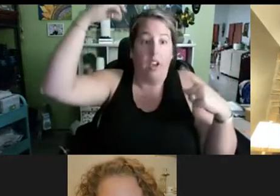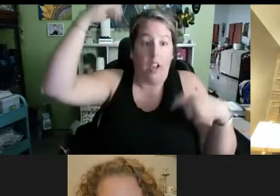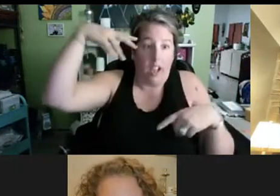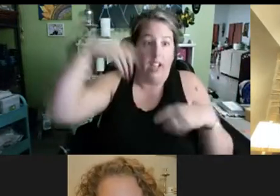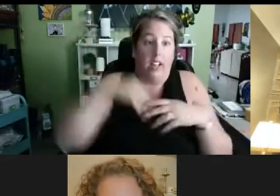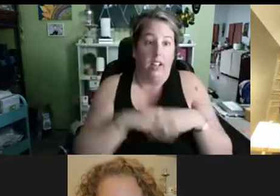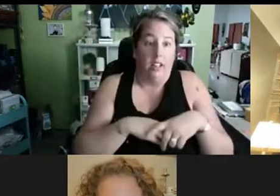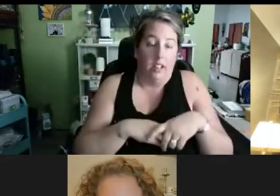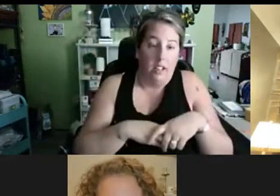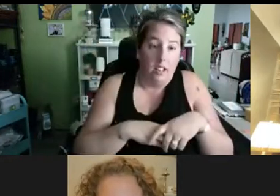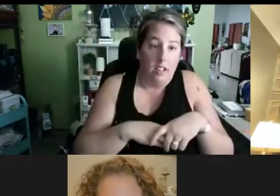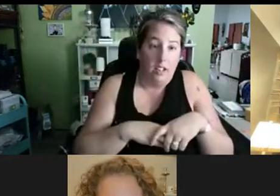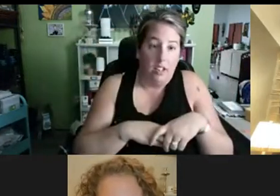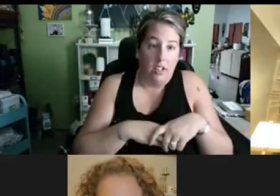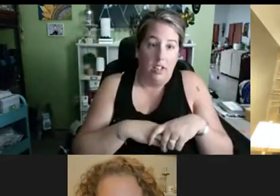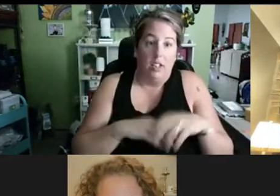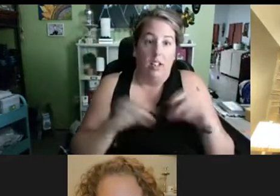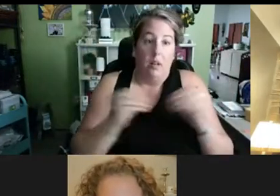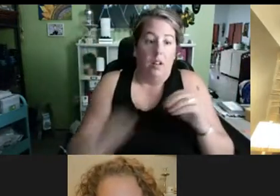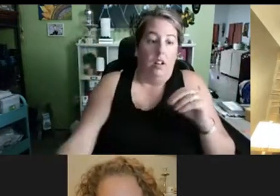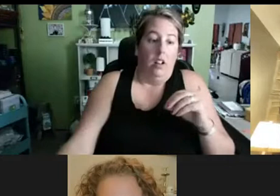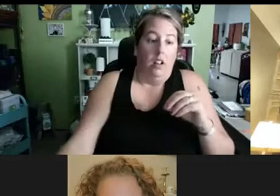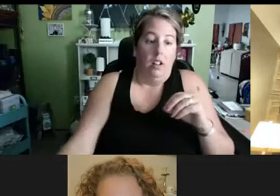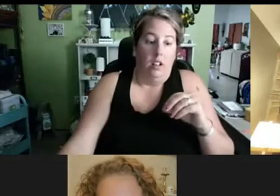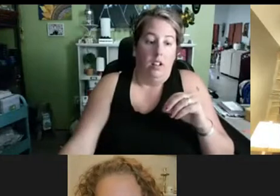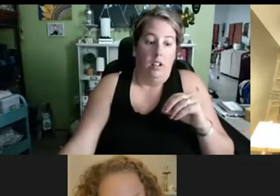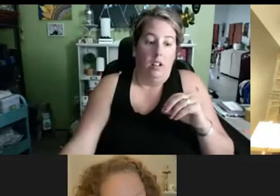oh yeah, I get it. Right. Because even like,